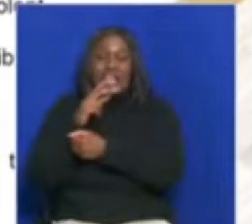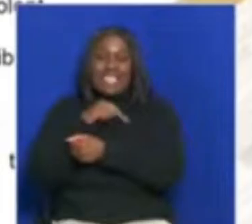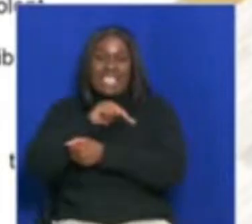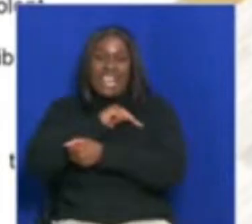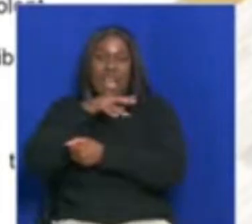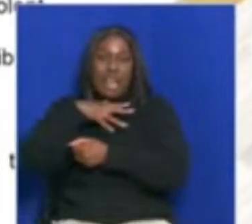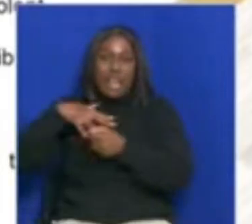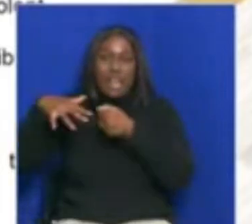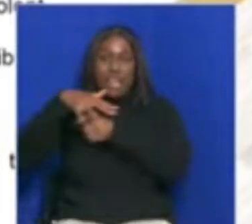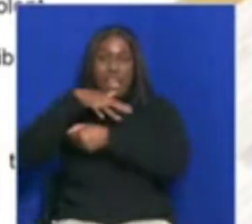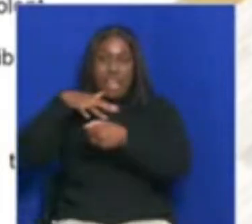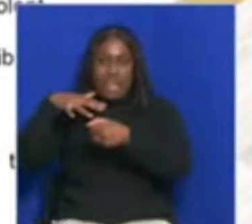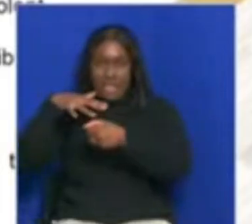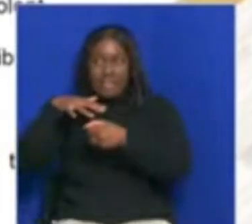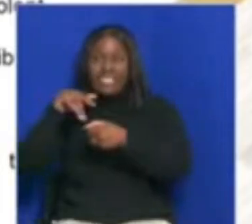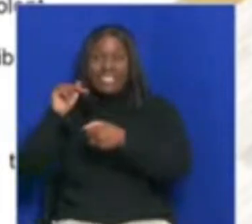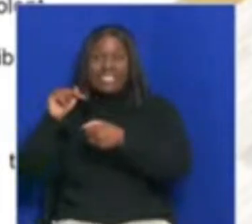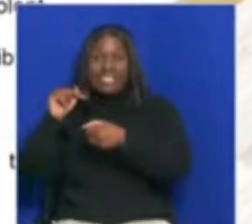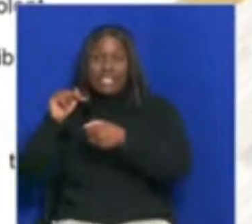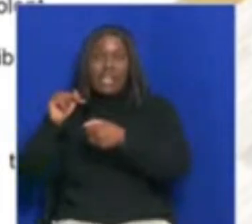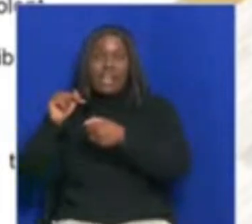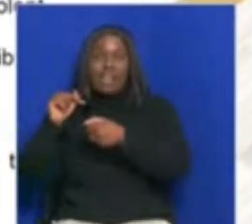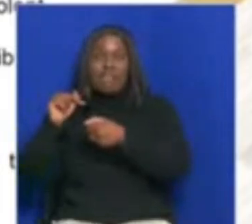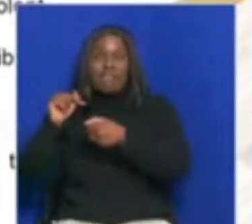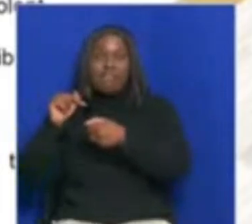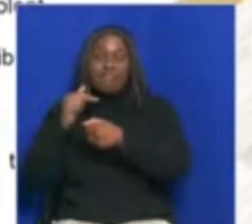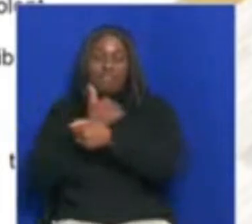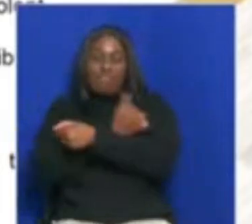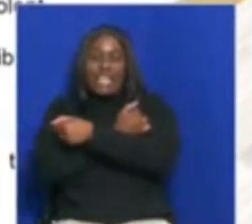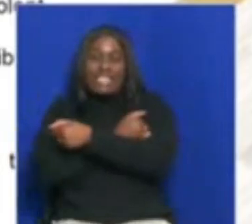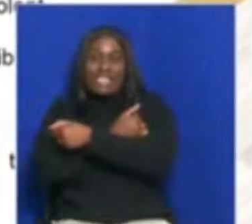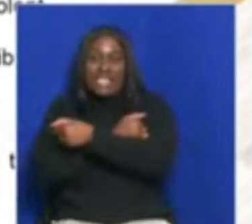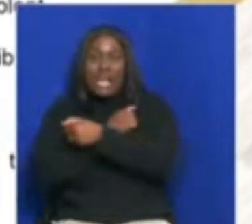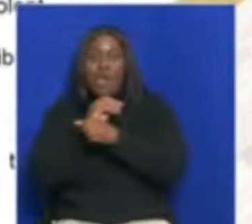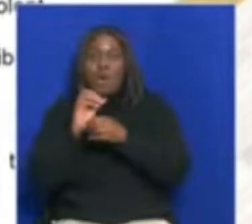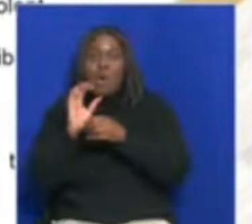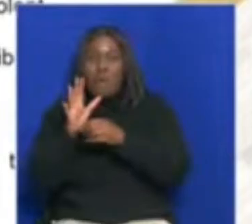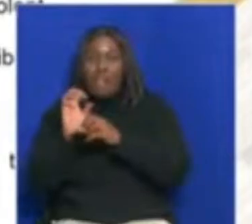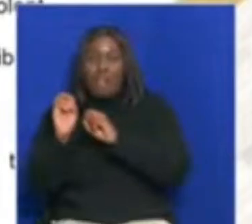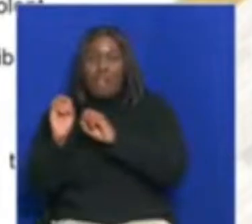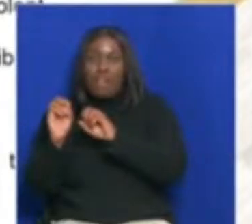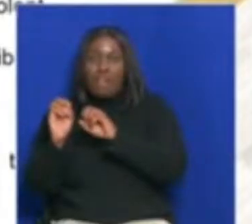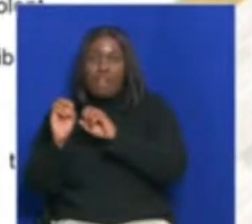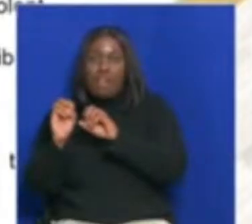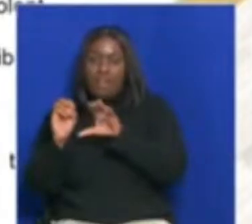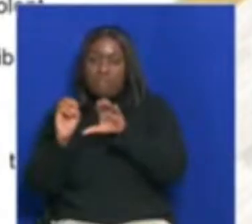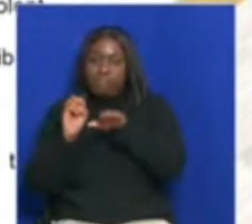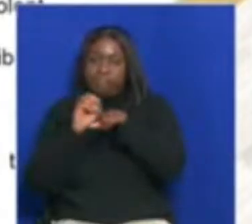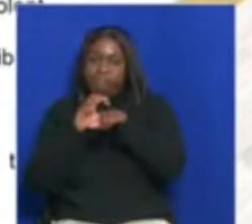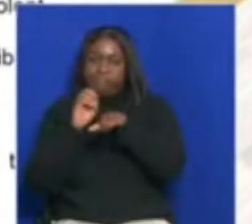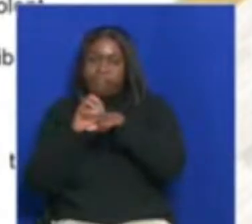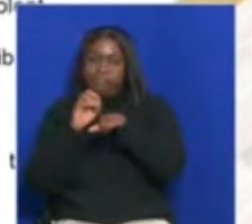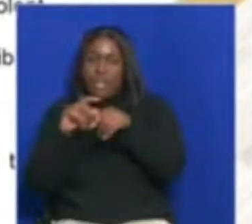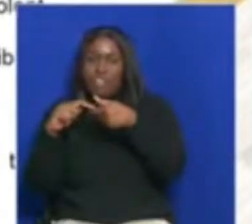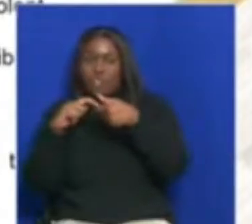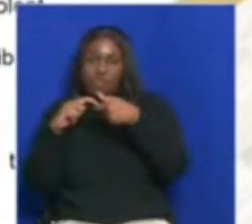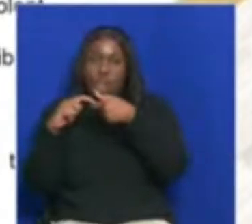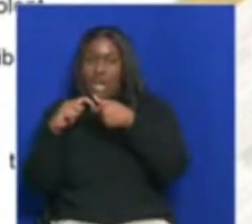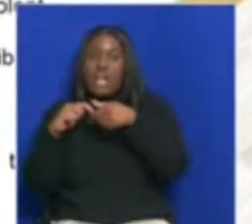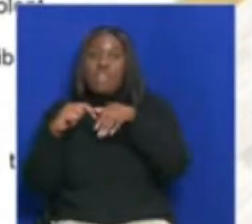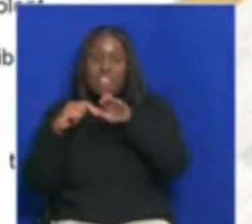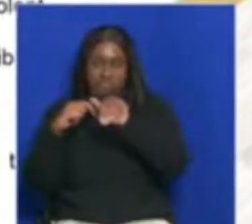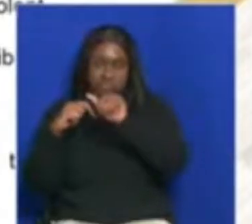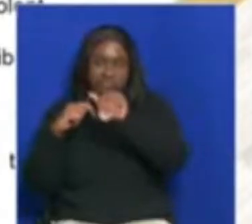the years, there were many turf wars between tow truck companies over routes. There are numerous cases where these turf